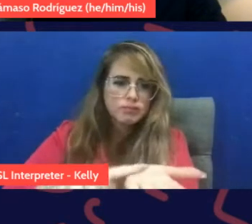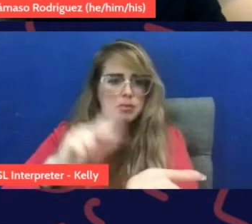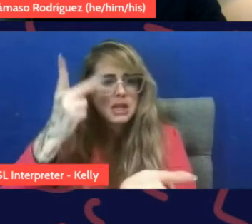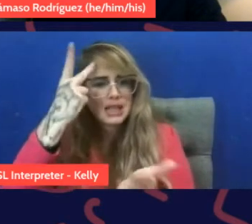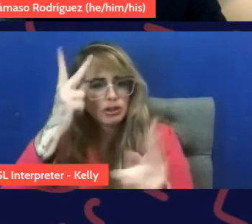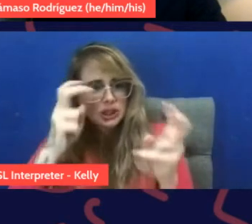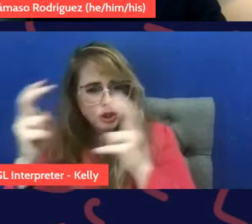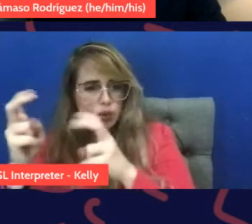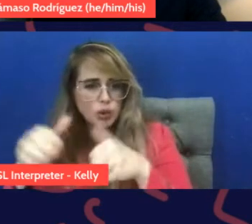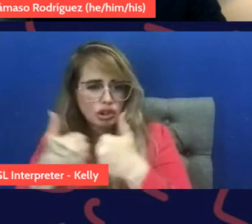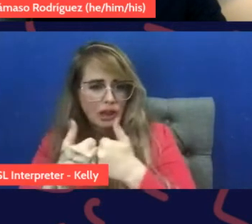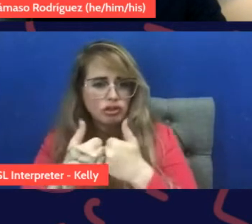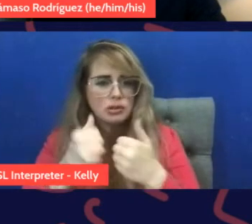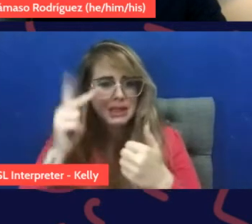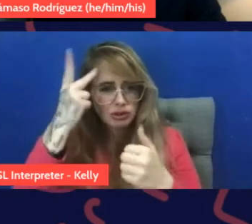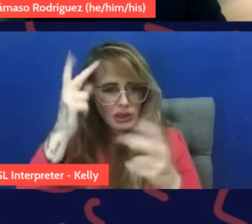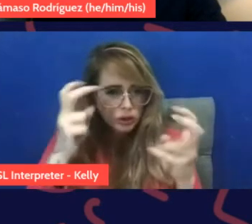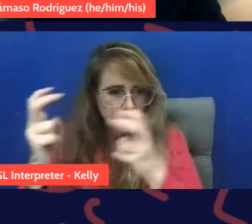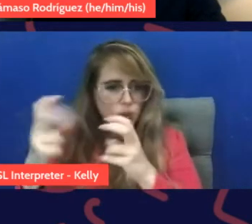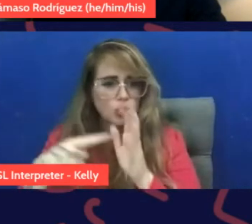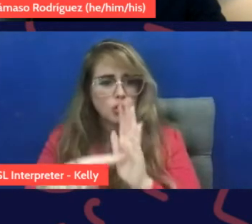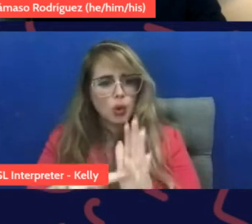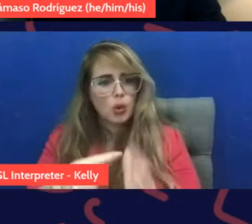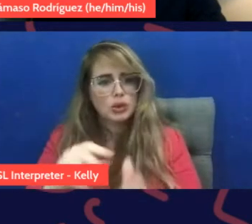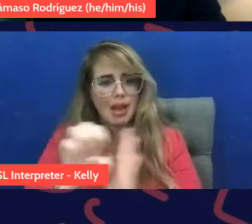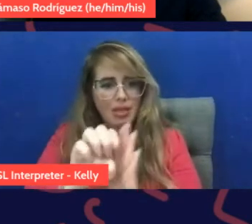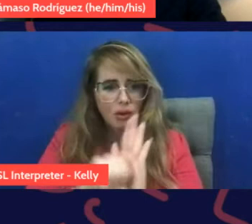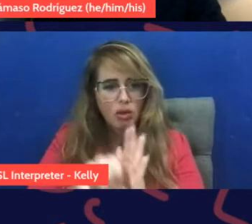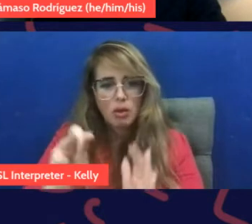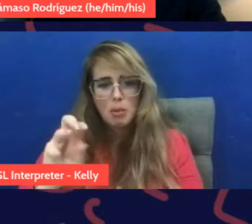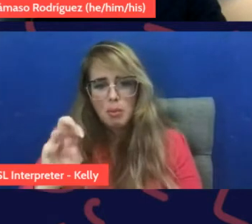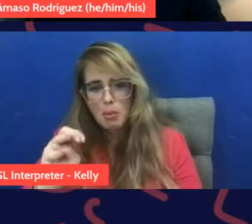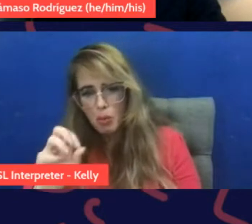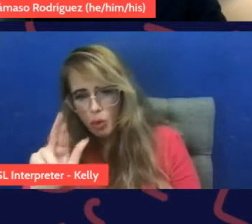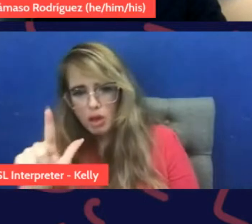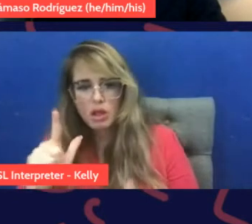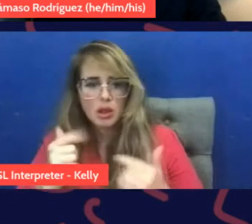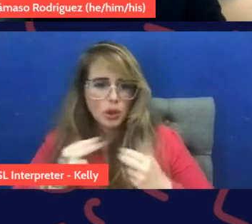human, ethical, and moral issues.